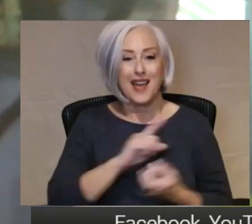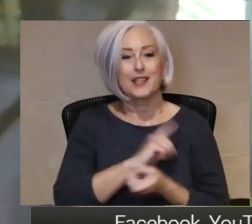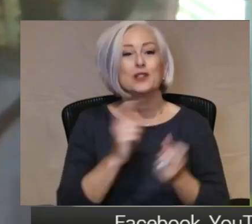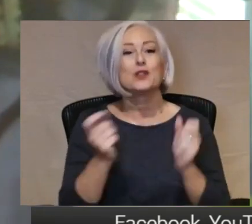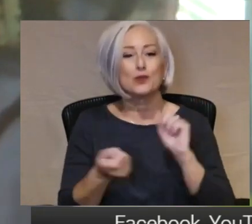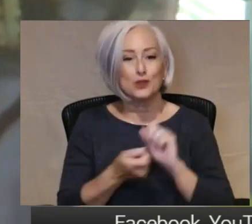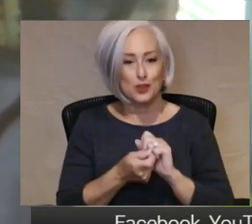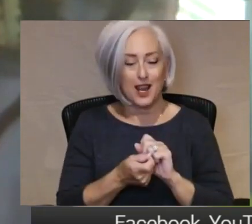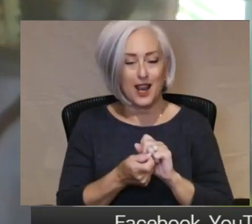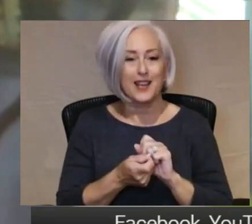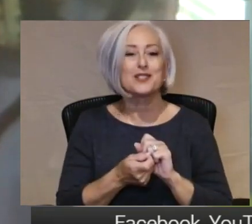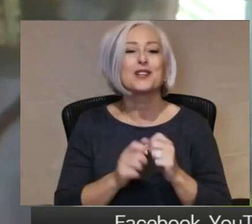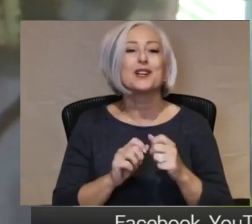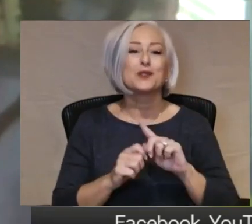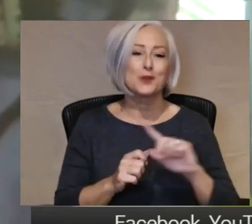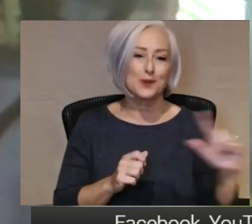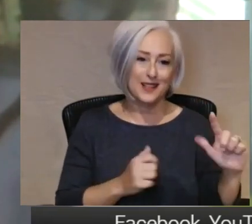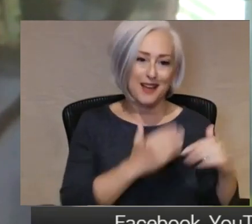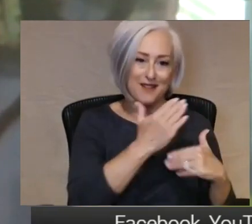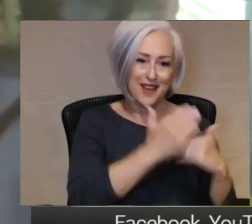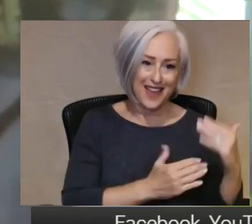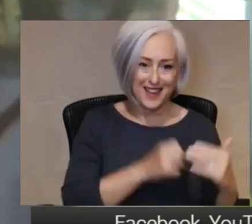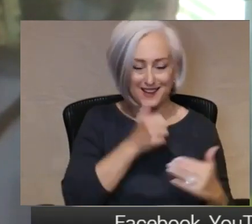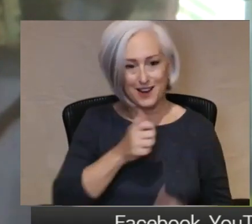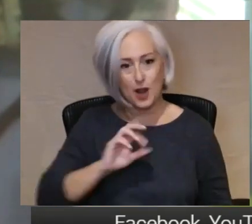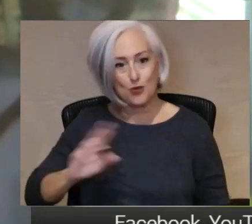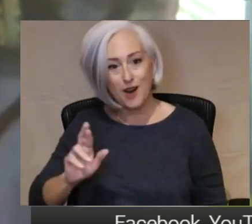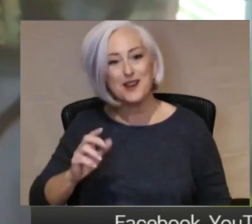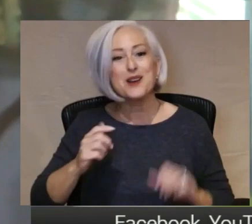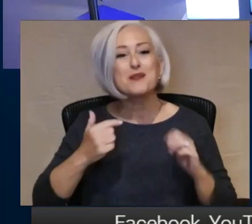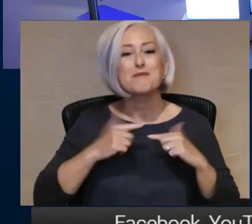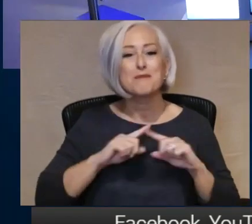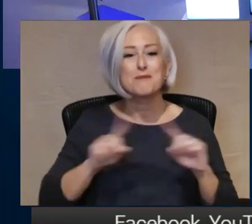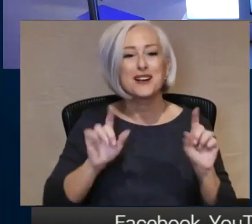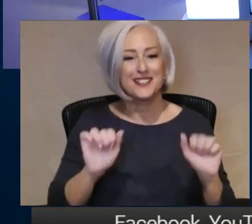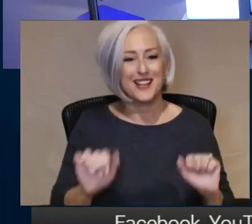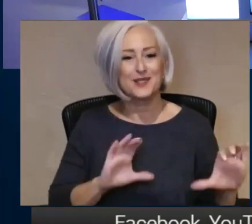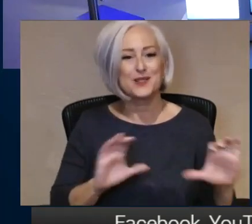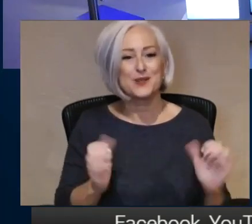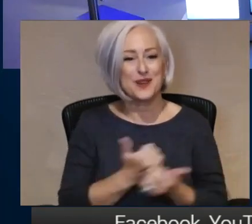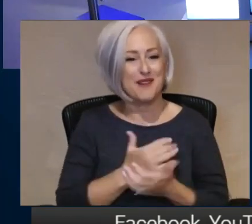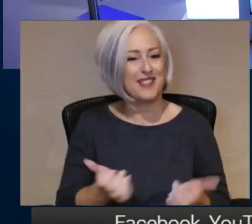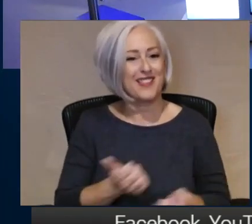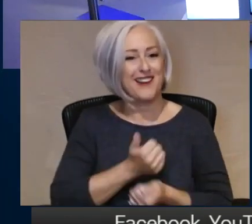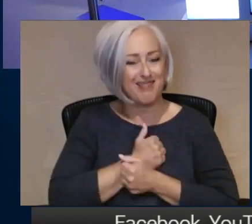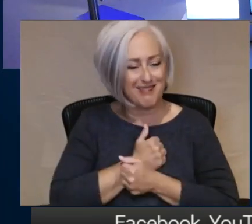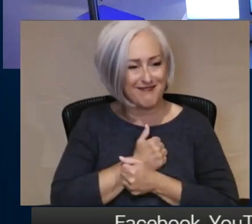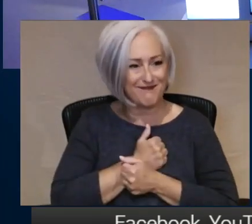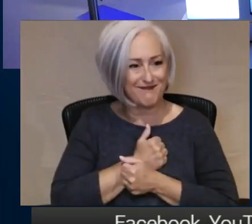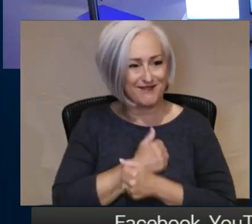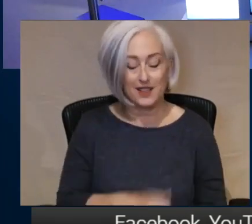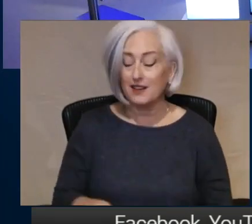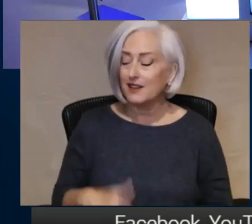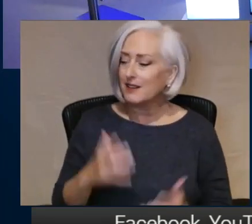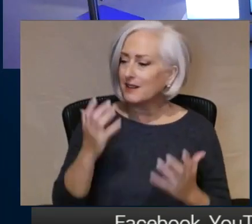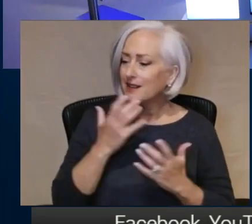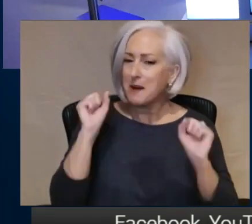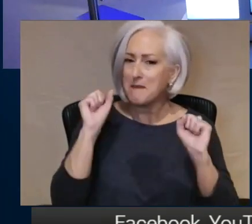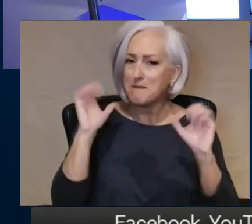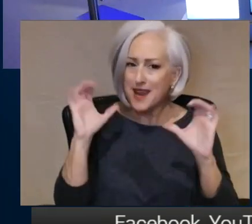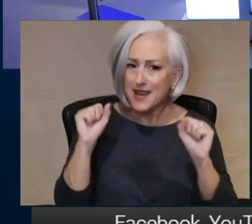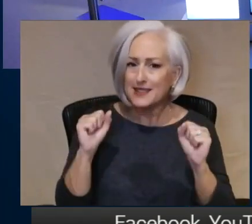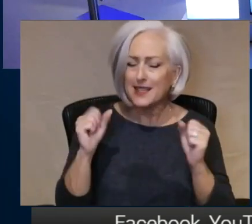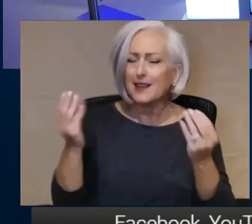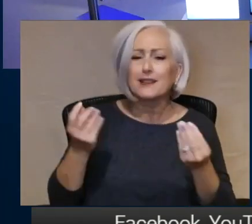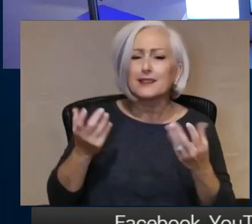But I'm back doing all the things I love. That is pretty amazing. So talk to us a little bit about when that